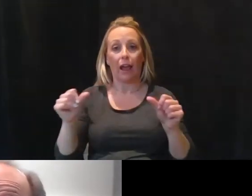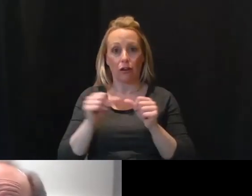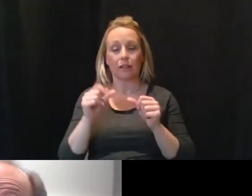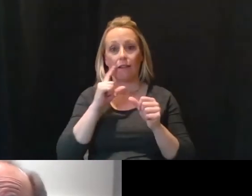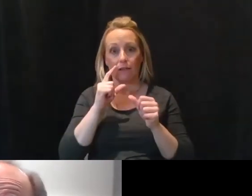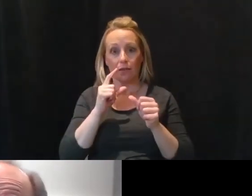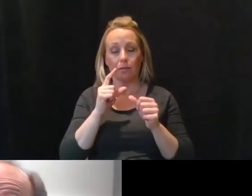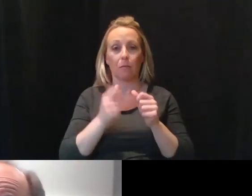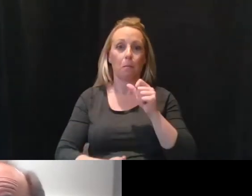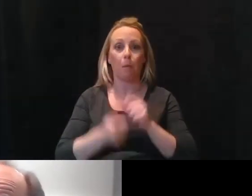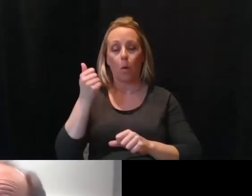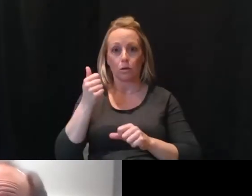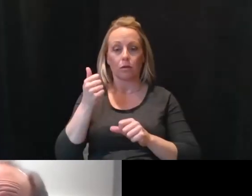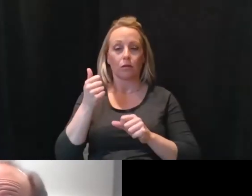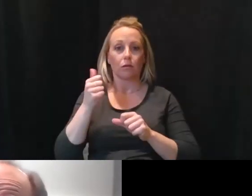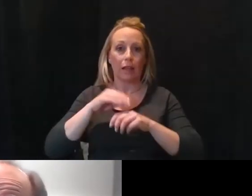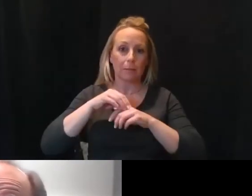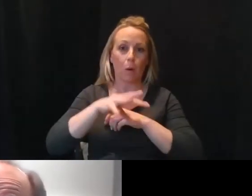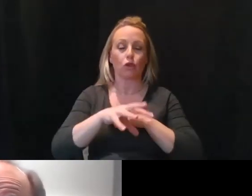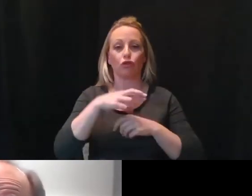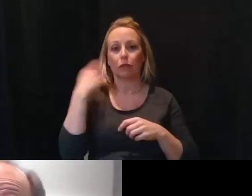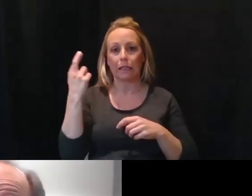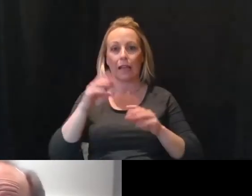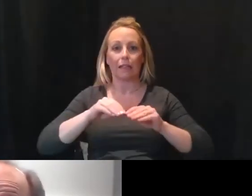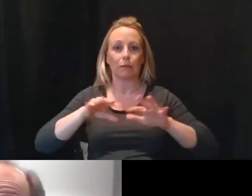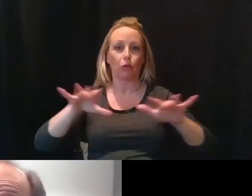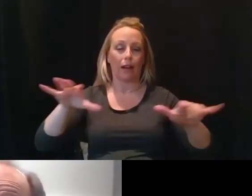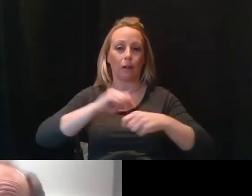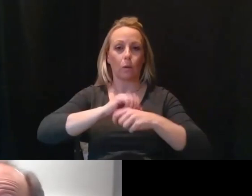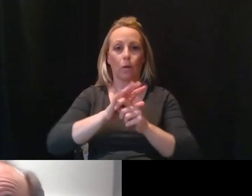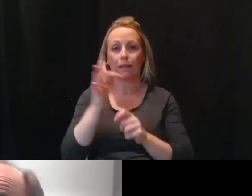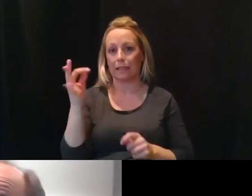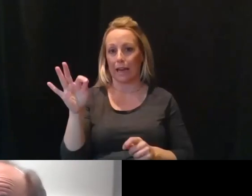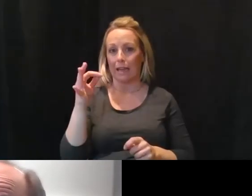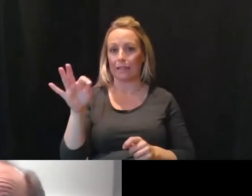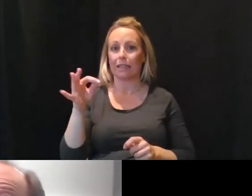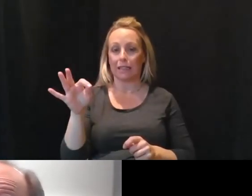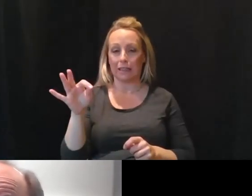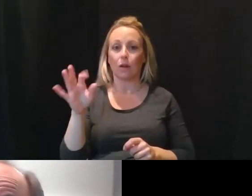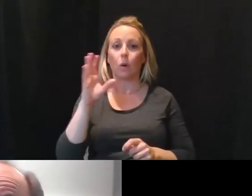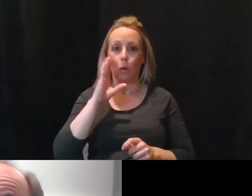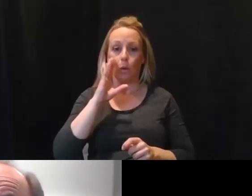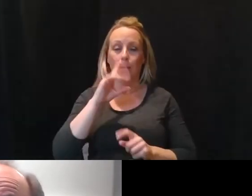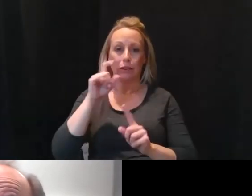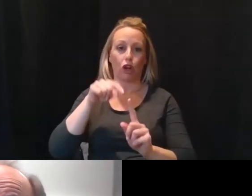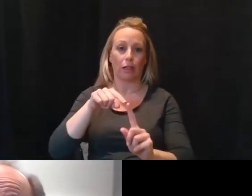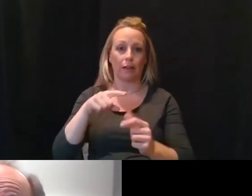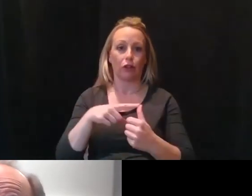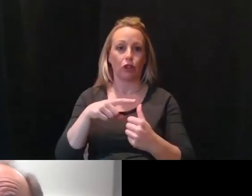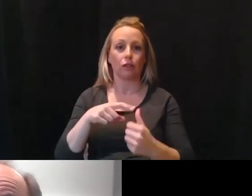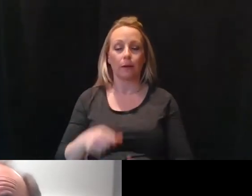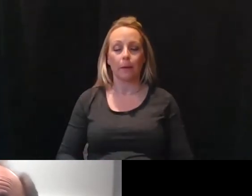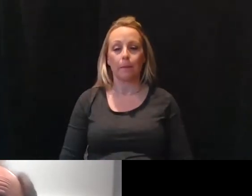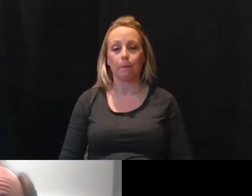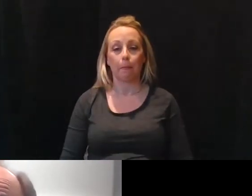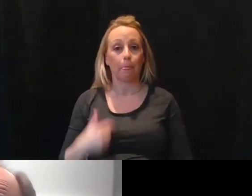of exposure to and risk of spreading COVID-19 must be targeted. We've